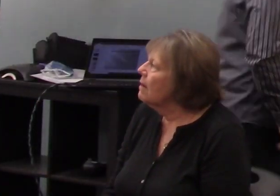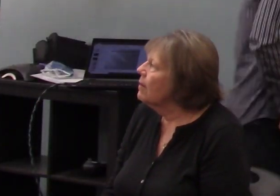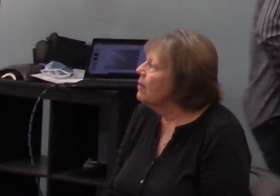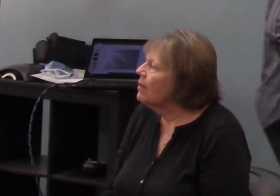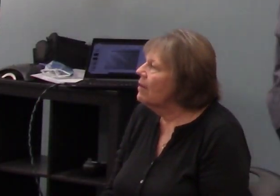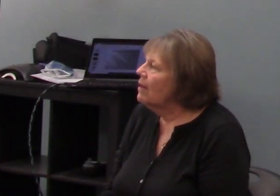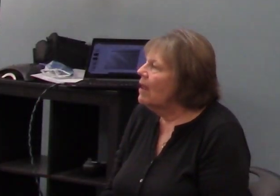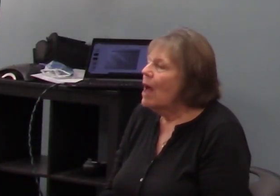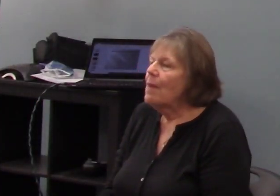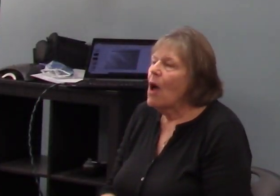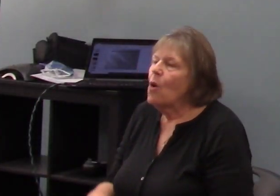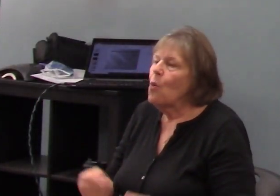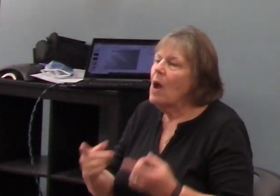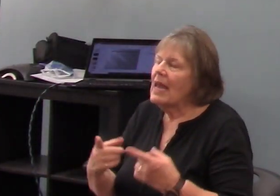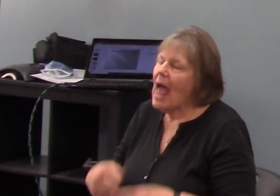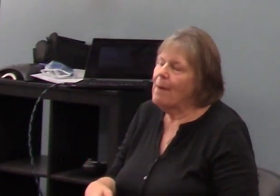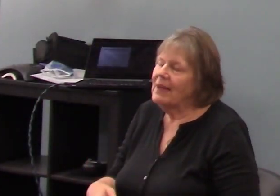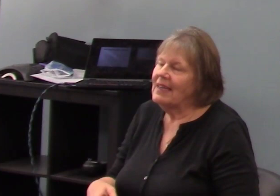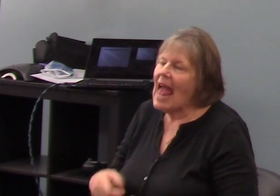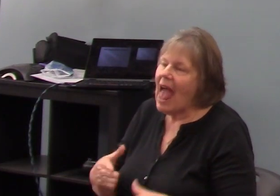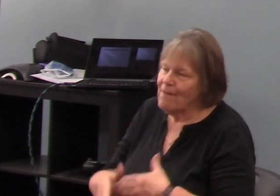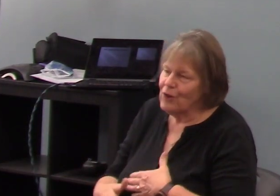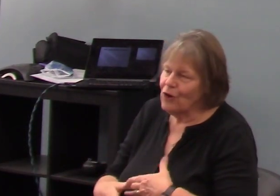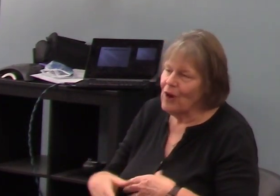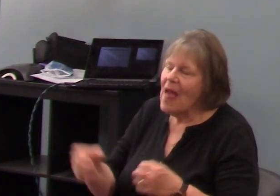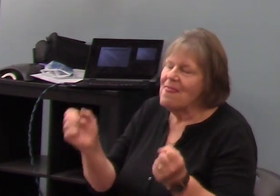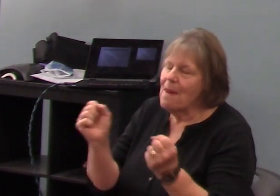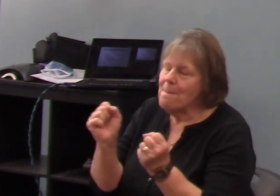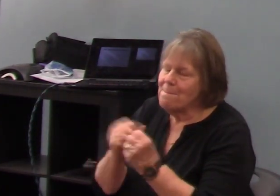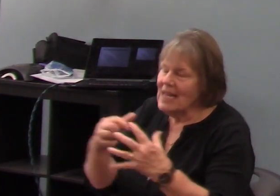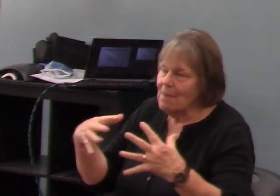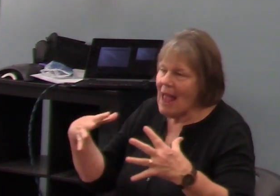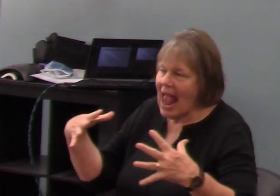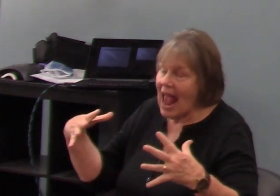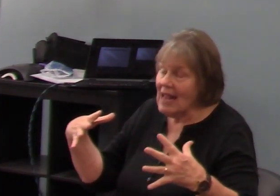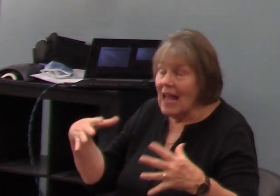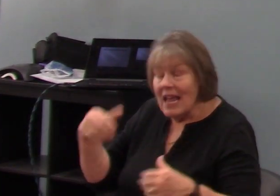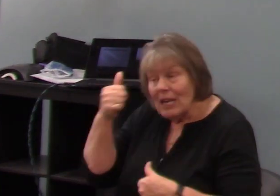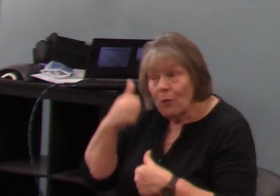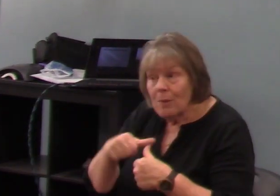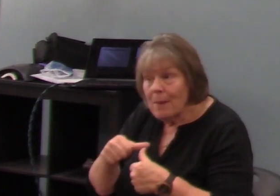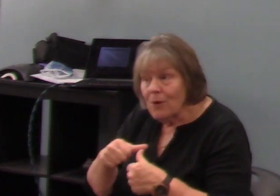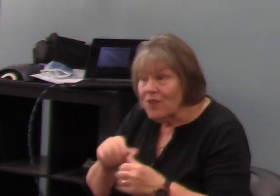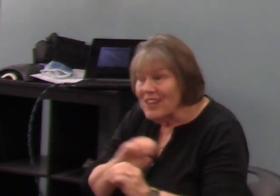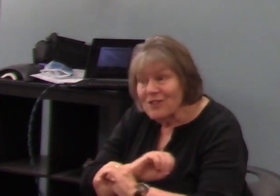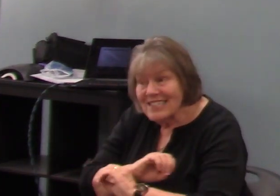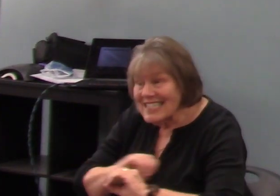what actually happened after the Big Bang. Now keep in mind, there's absolutely no evidence to support this.